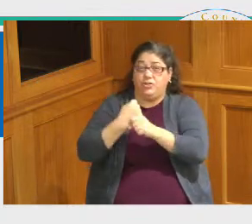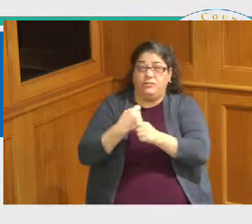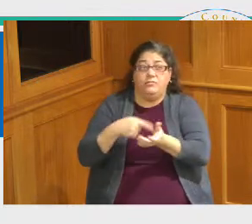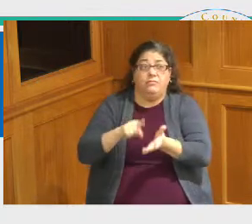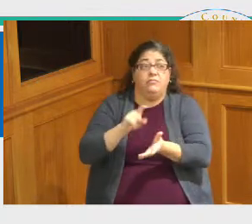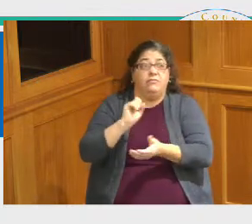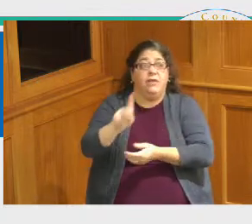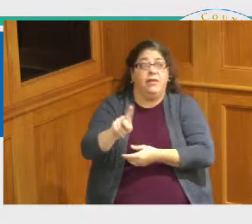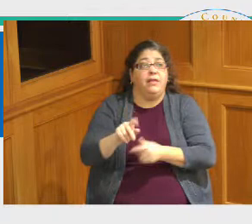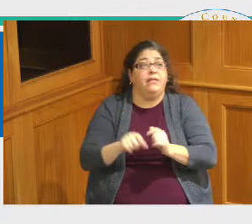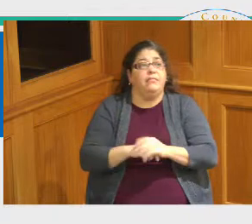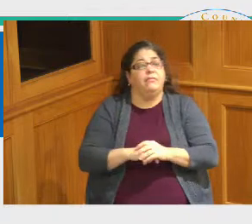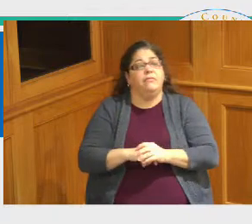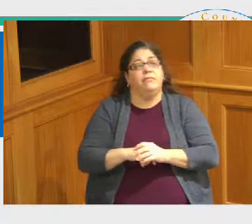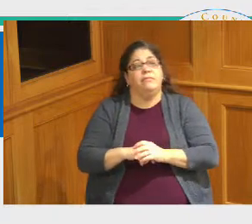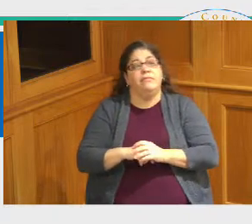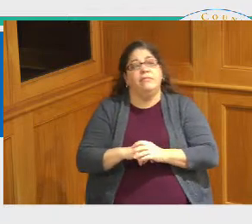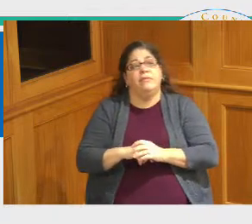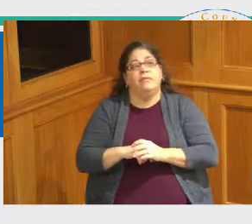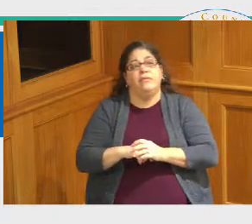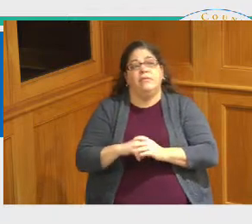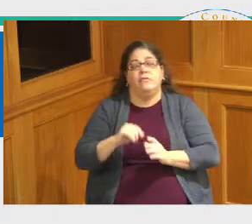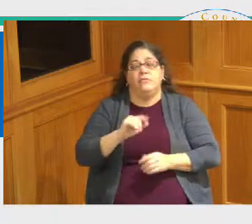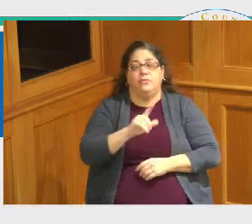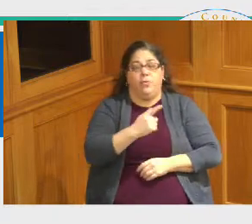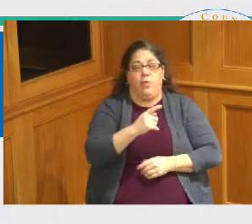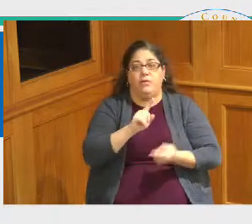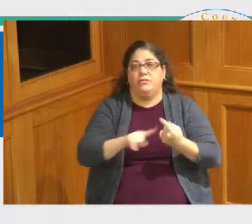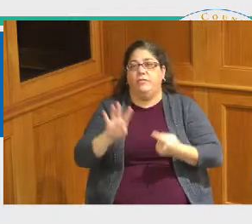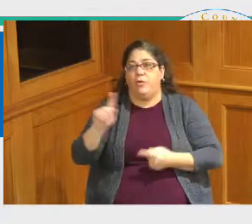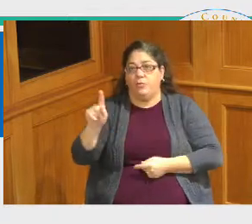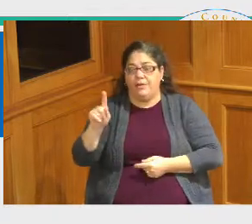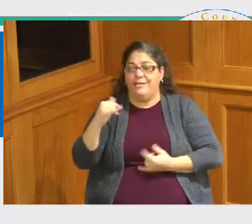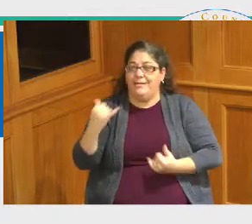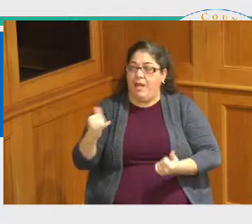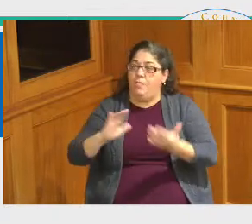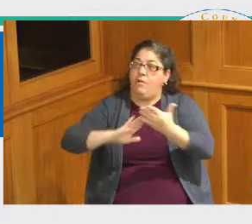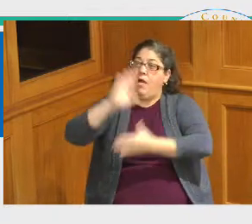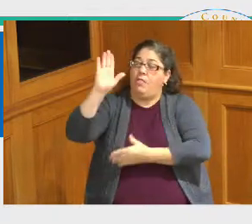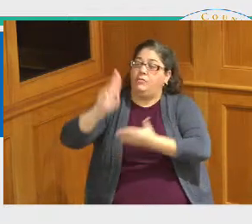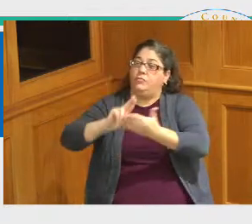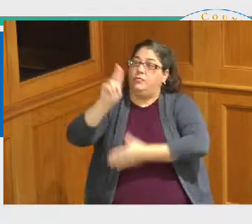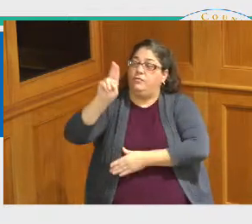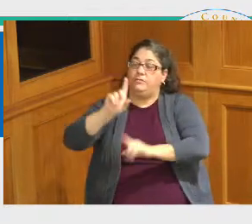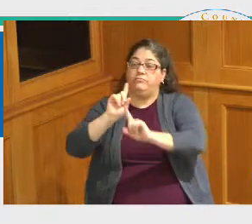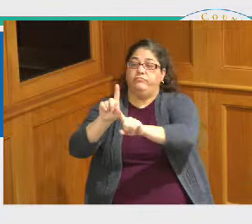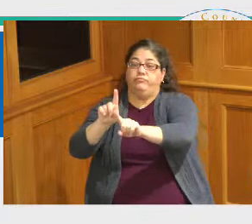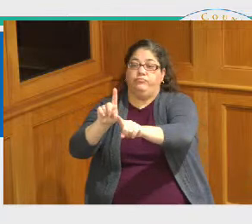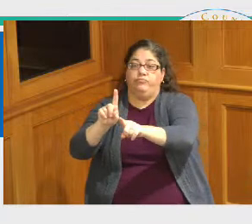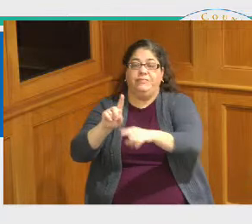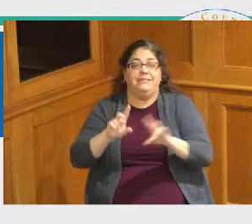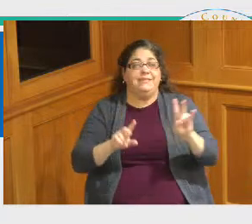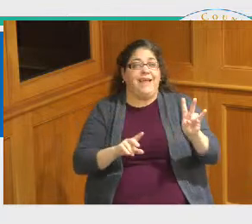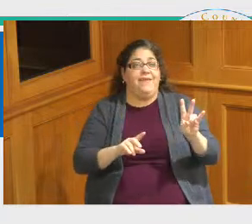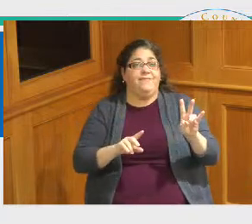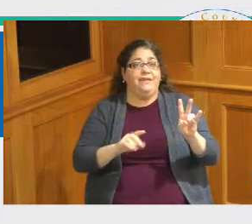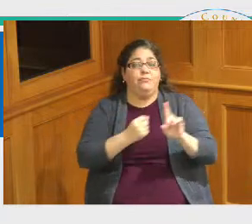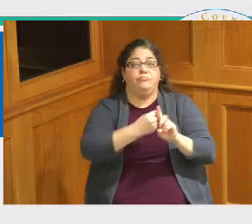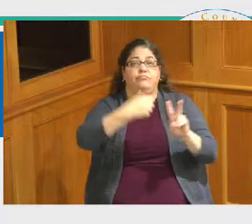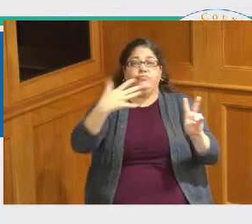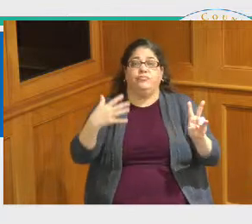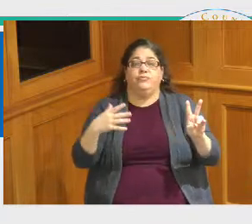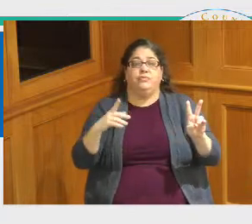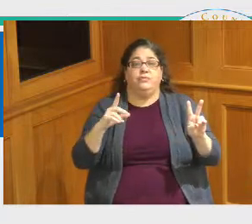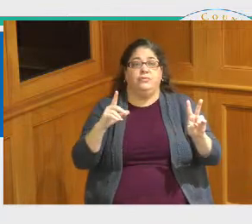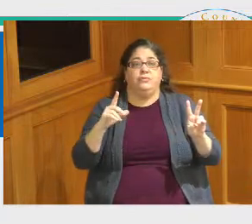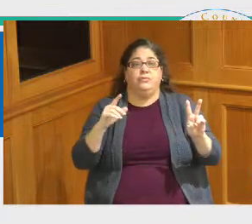21 to 41. And the number of colleges and universities who are attending has increased from 7 in 2022